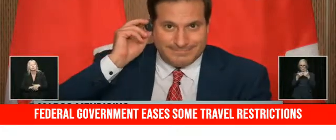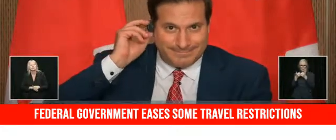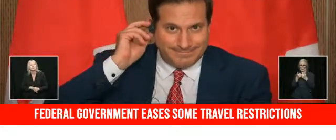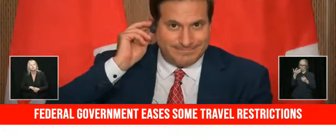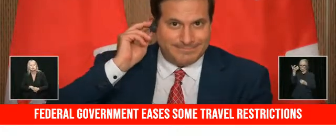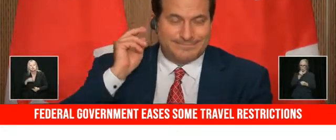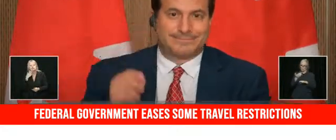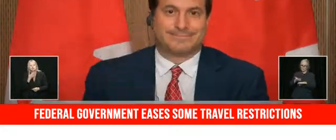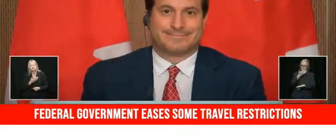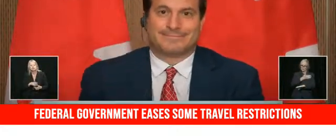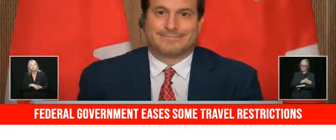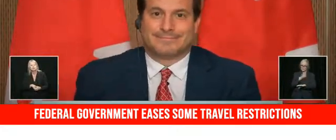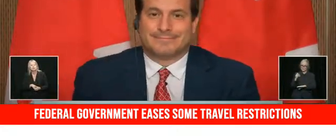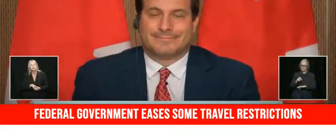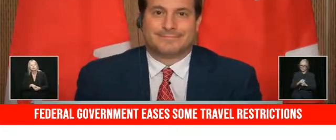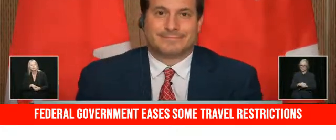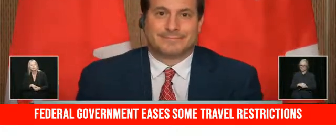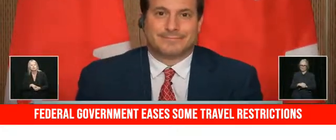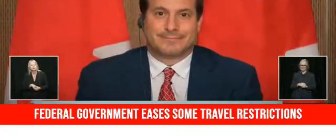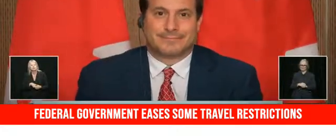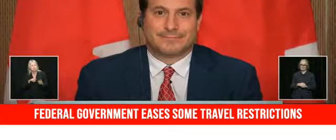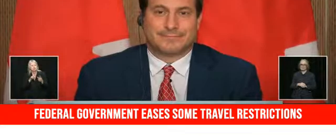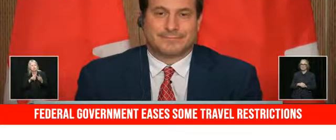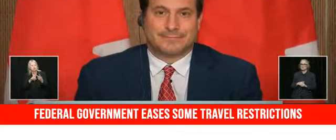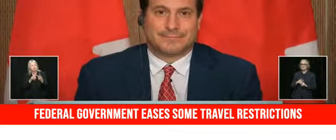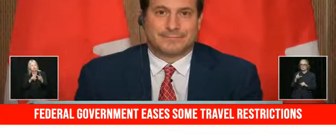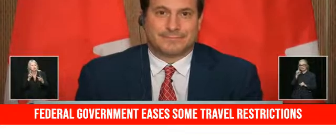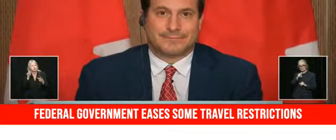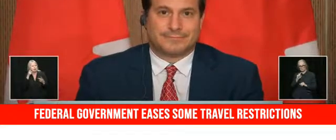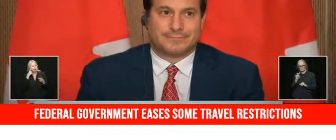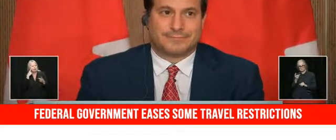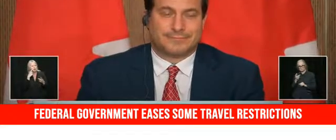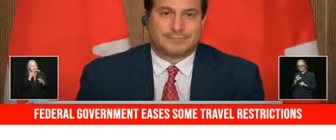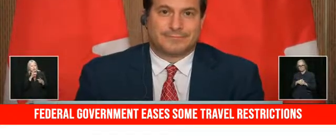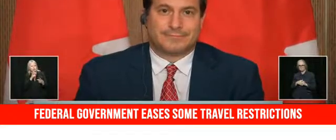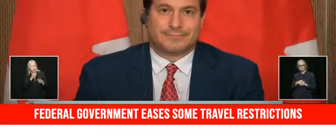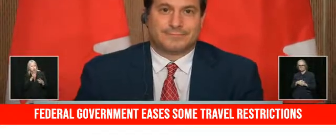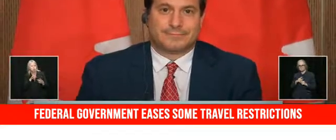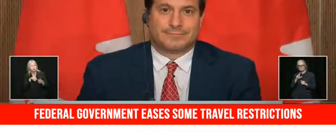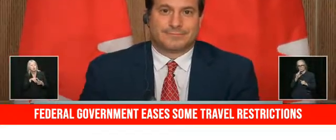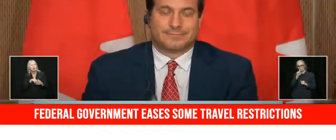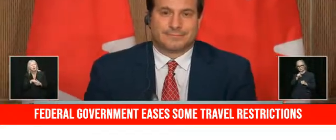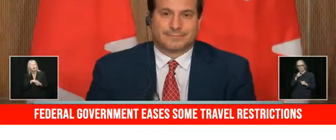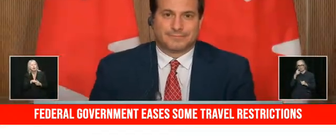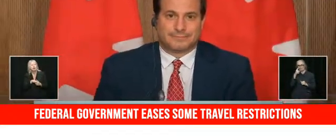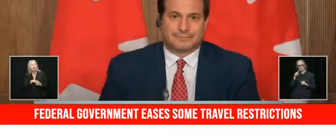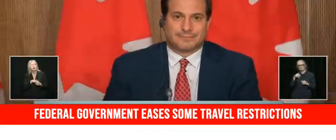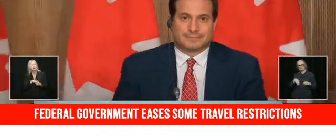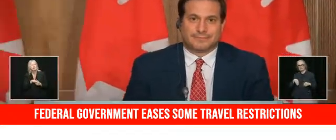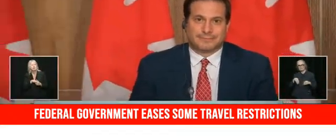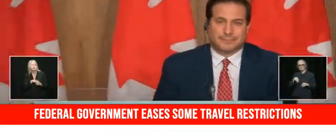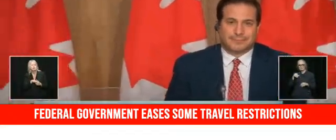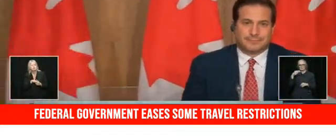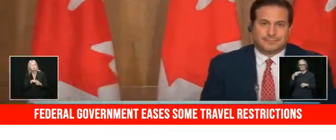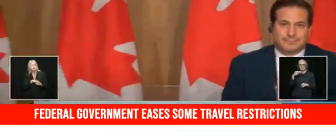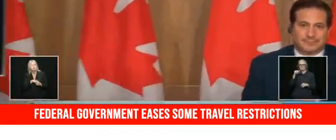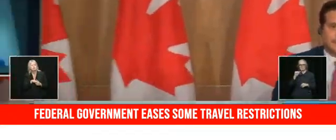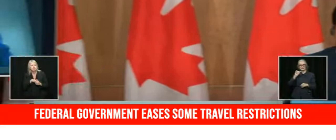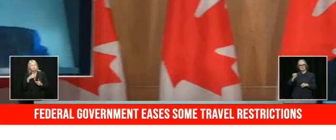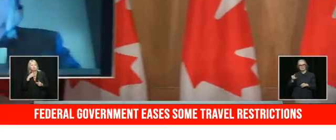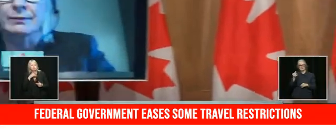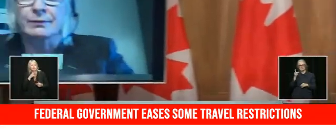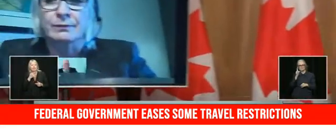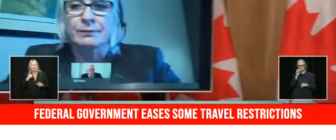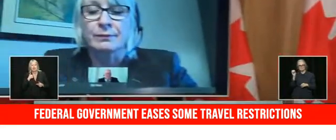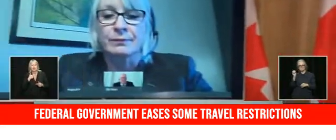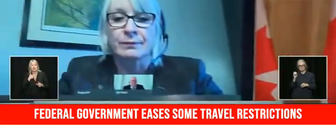Follow-up? Okay, thank you. Yeah, my follow-up is for Minister Hajdu. And Minister Hajdu, I'm curious about, Canadians are getting very